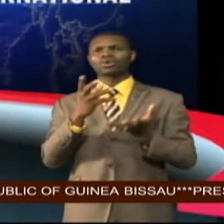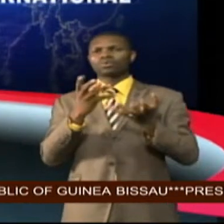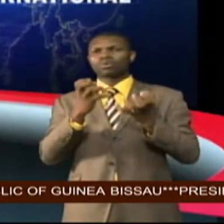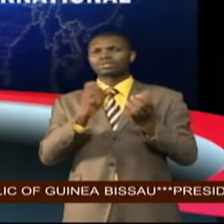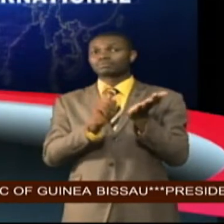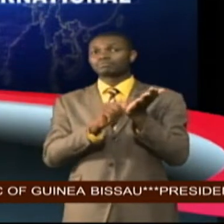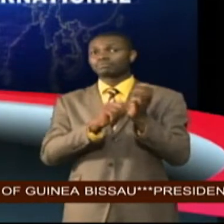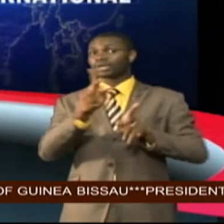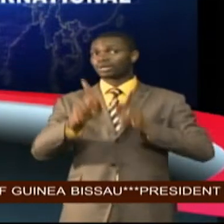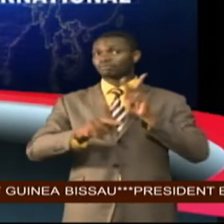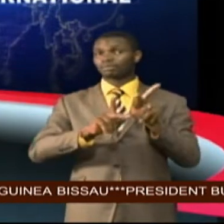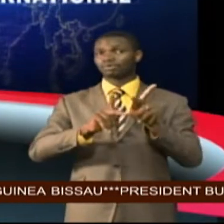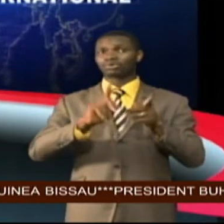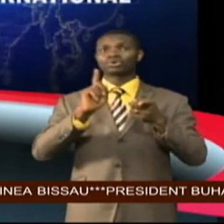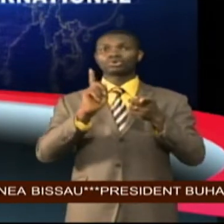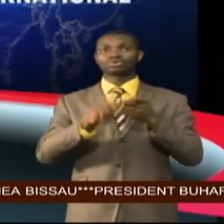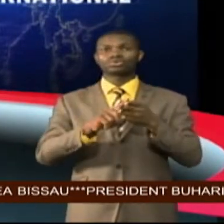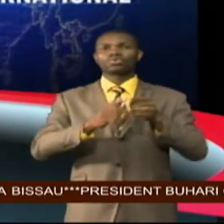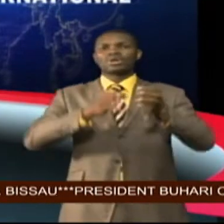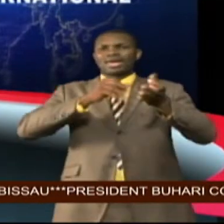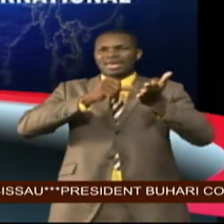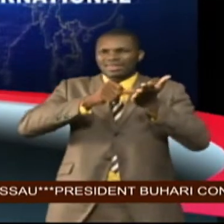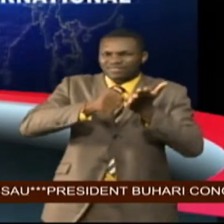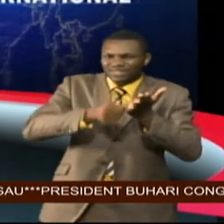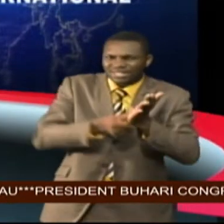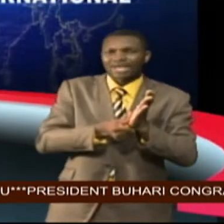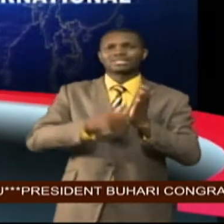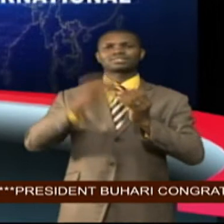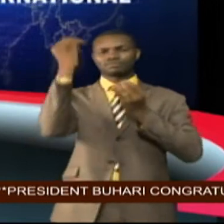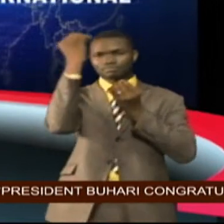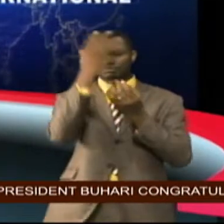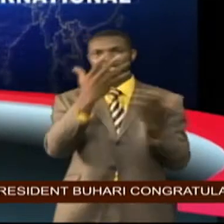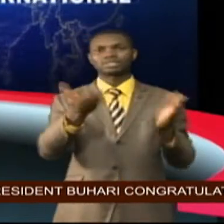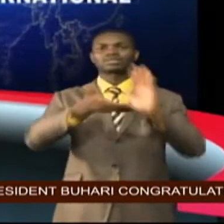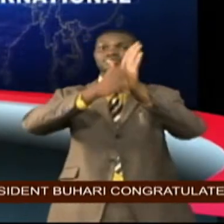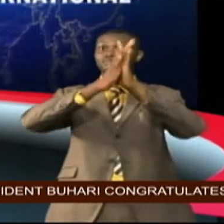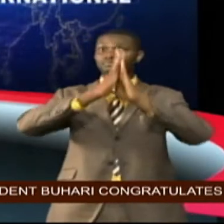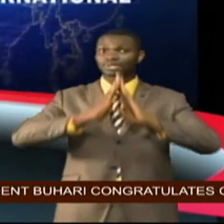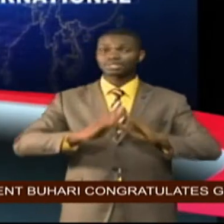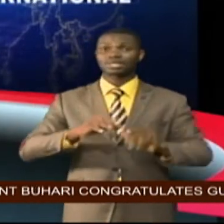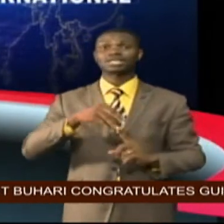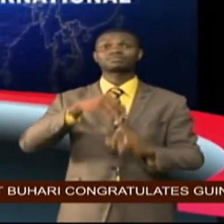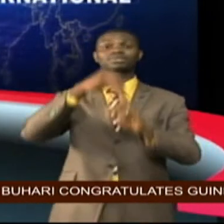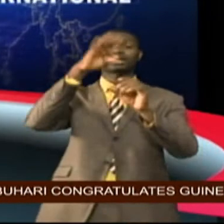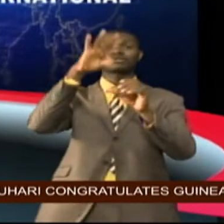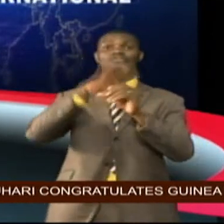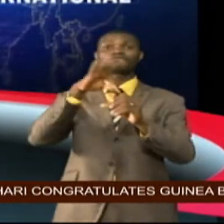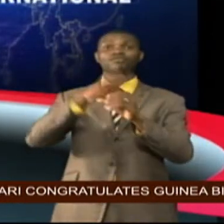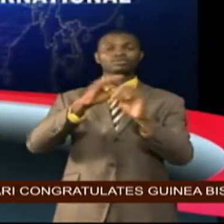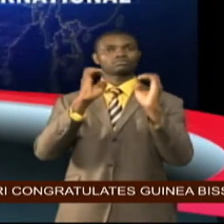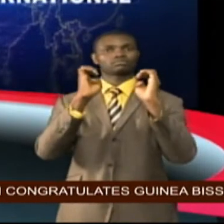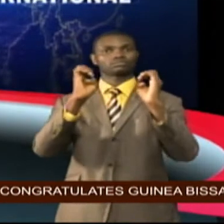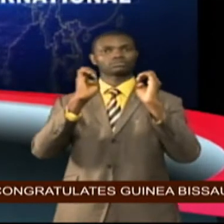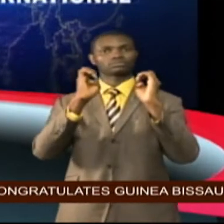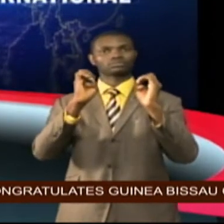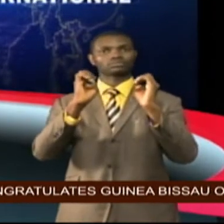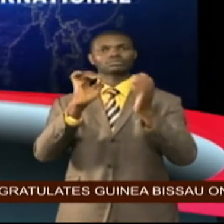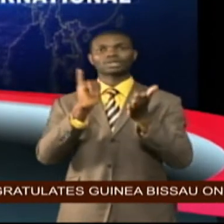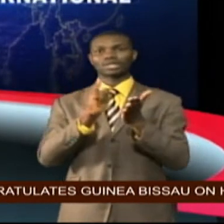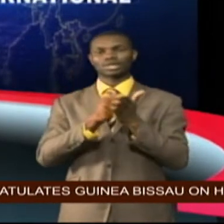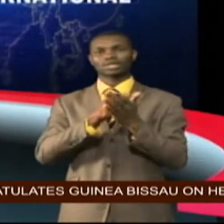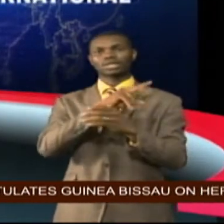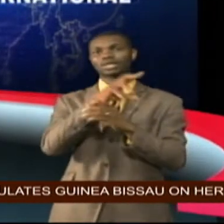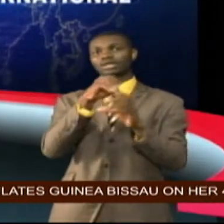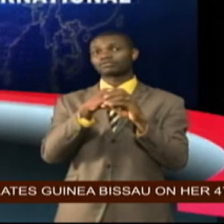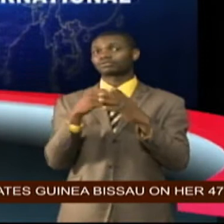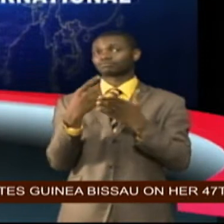media to emphasize the message of peace and aid in voter education. These were part of issues raised at a media parley